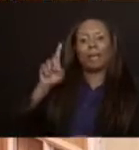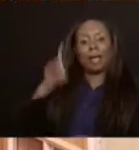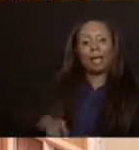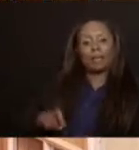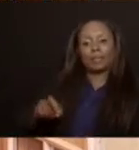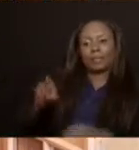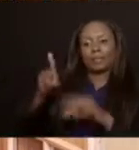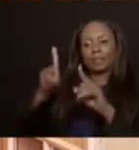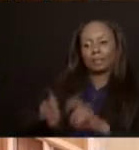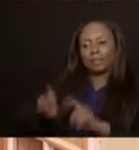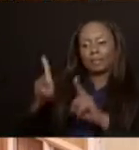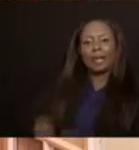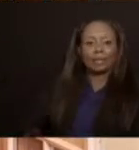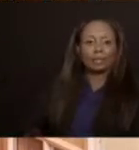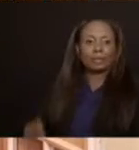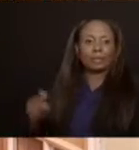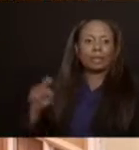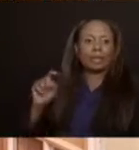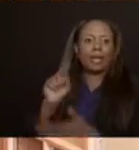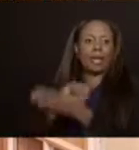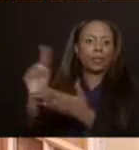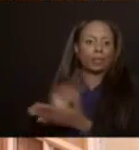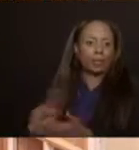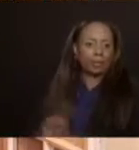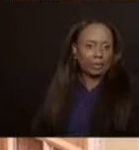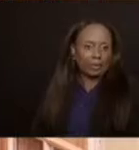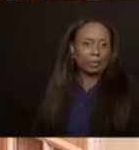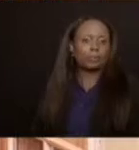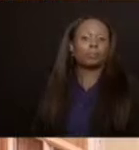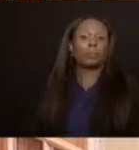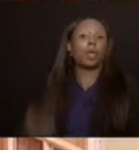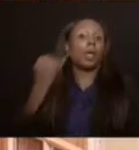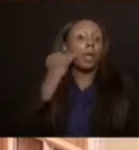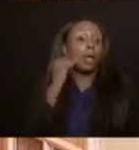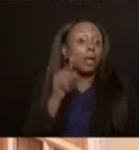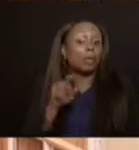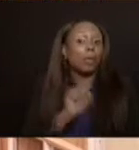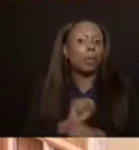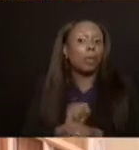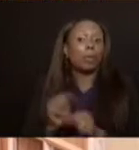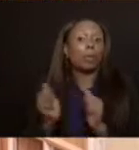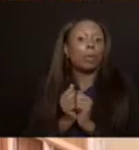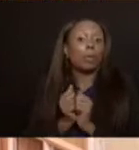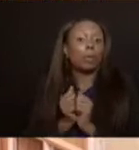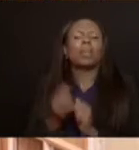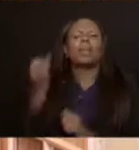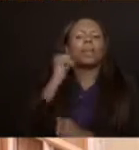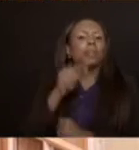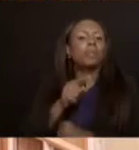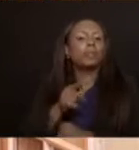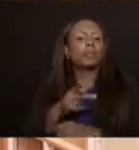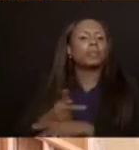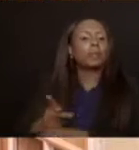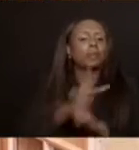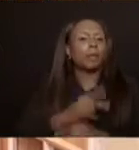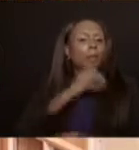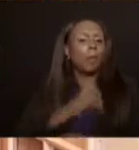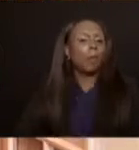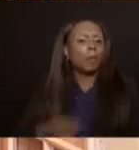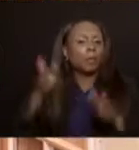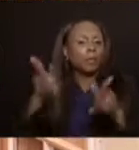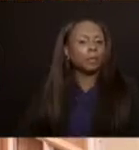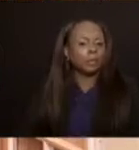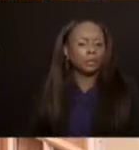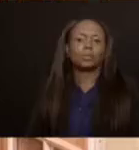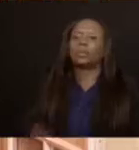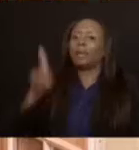you that you ask them also to regularly test, especially where that caregiver is taking care of an elderly person home at